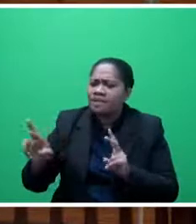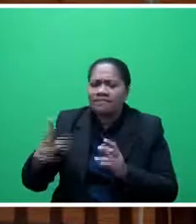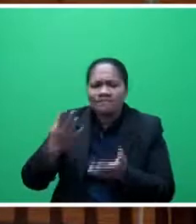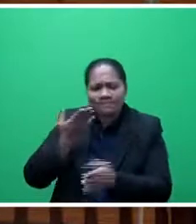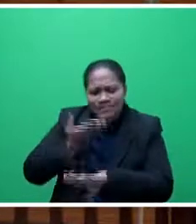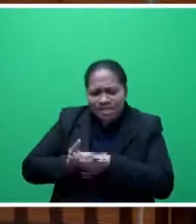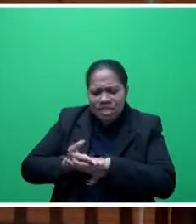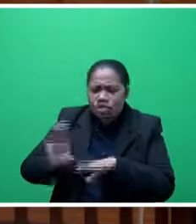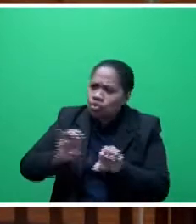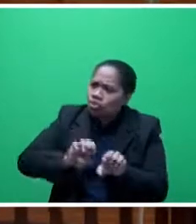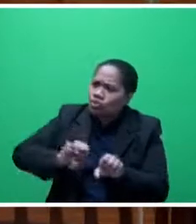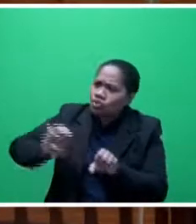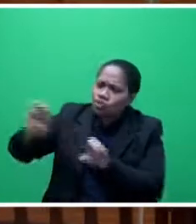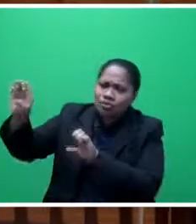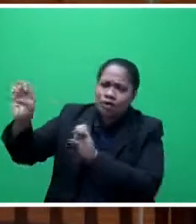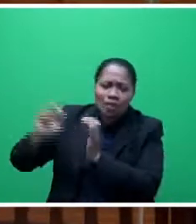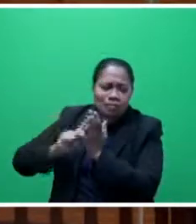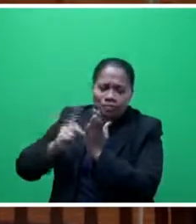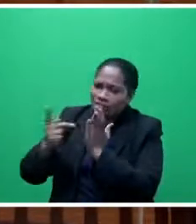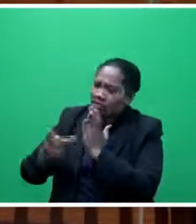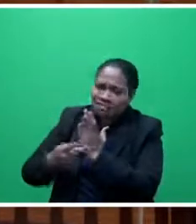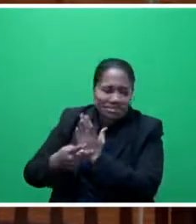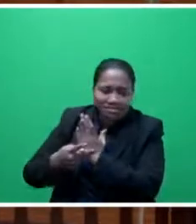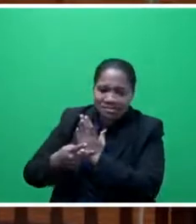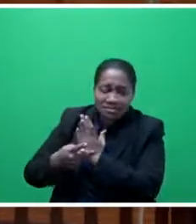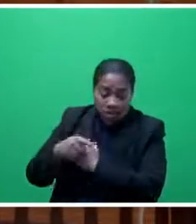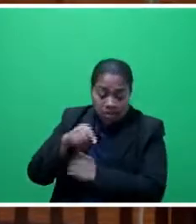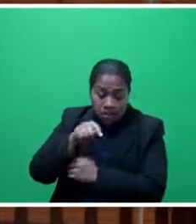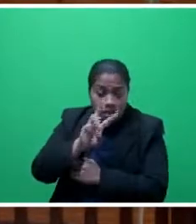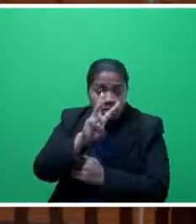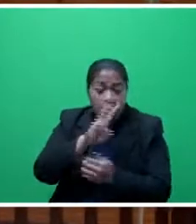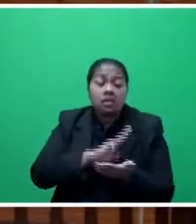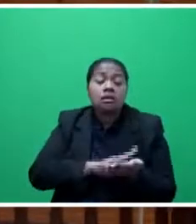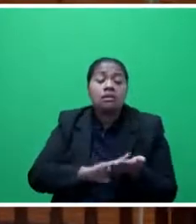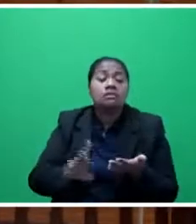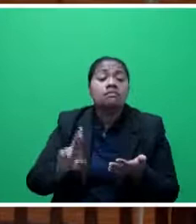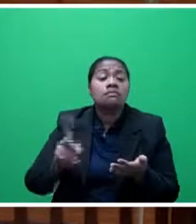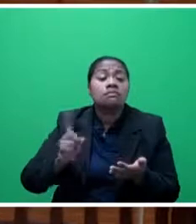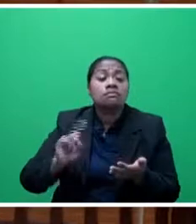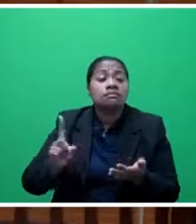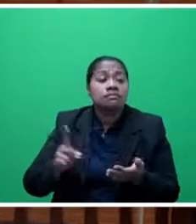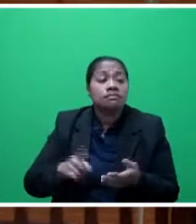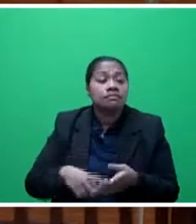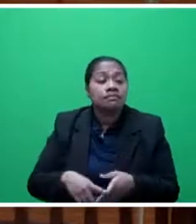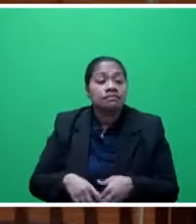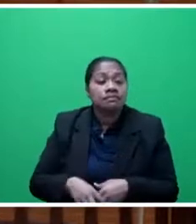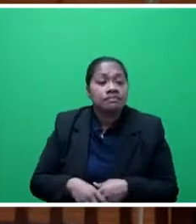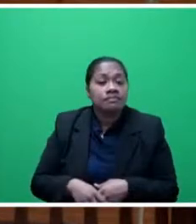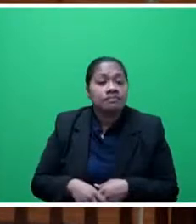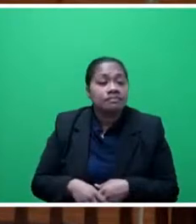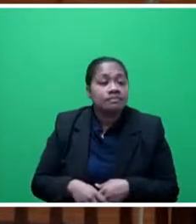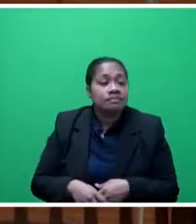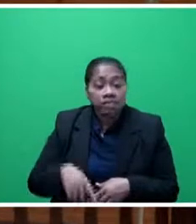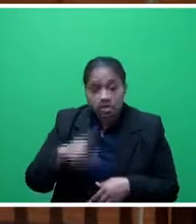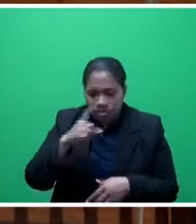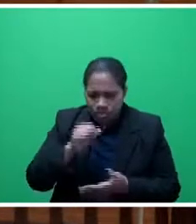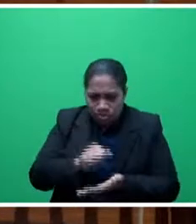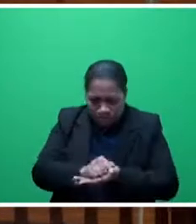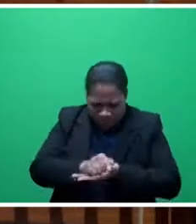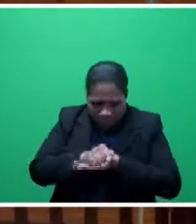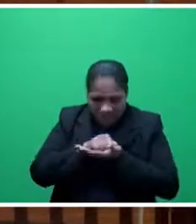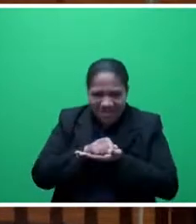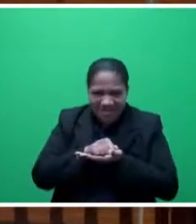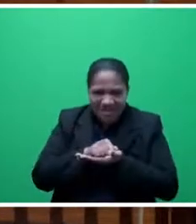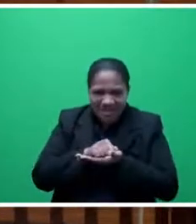projects. They were mainly to maintain the status quo. So we don't know